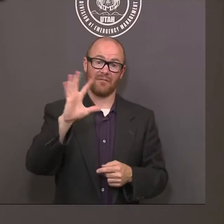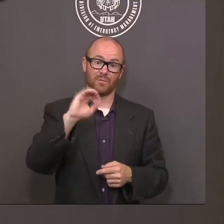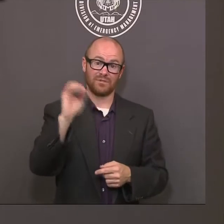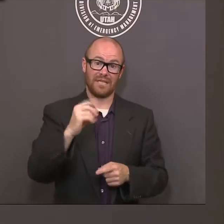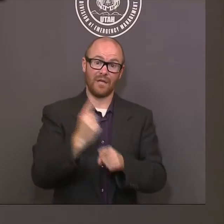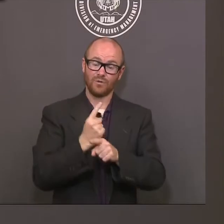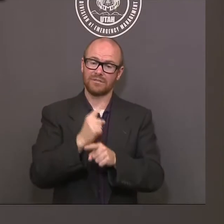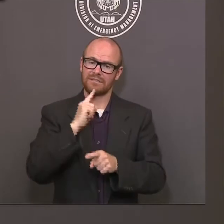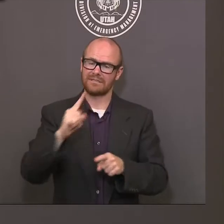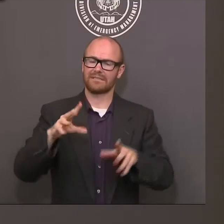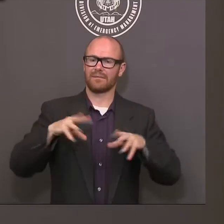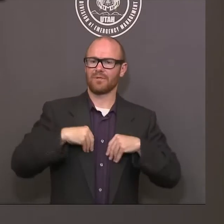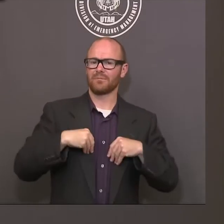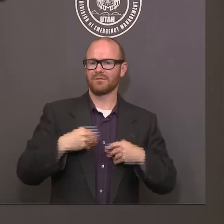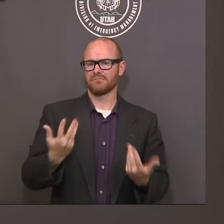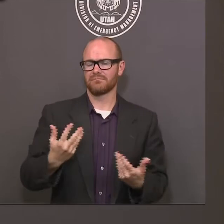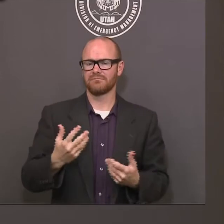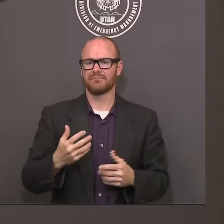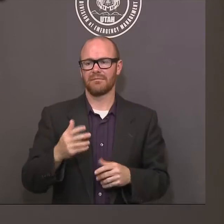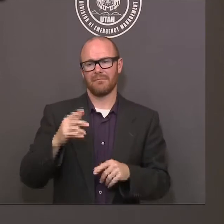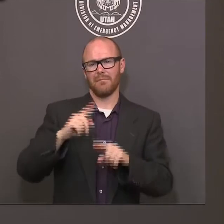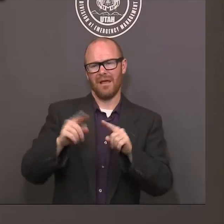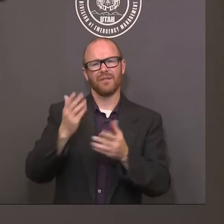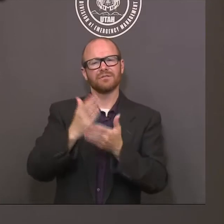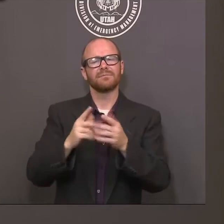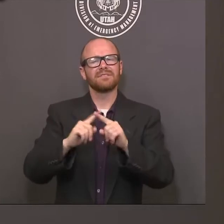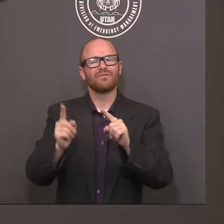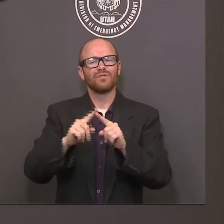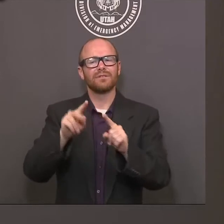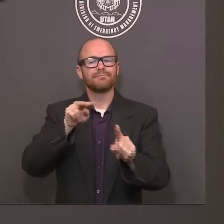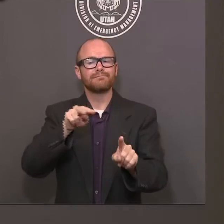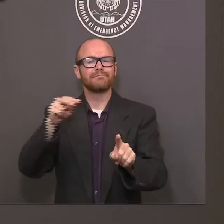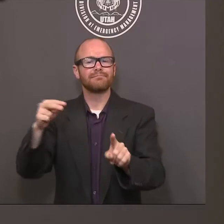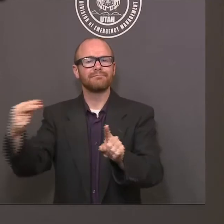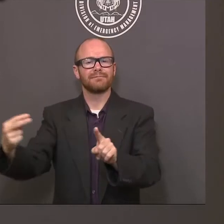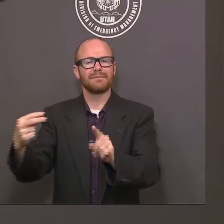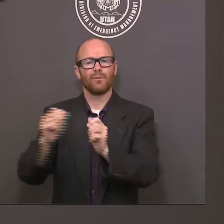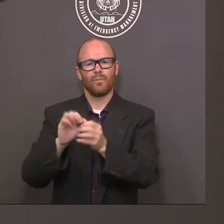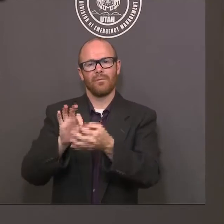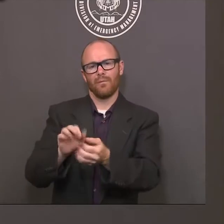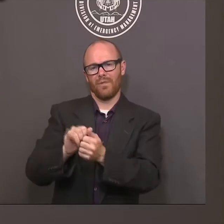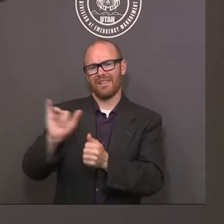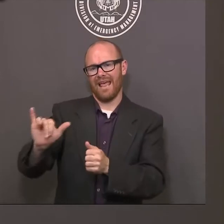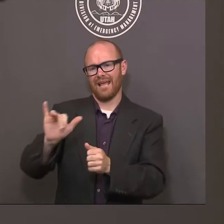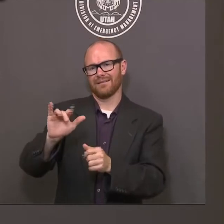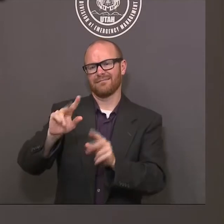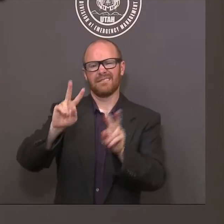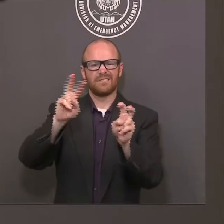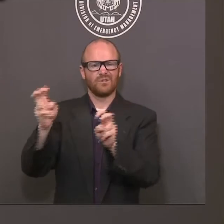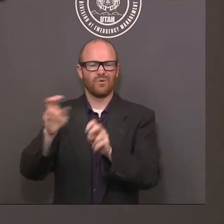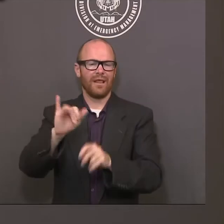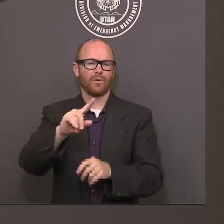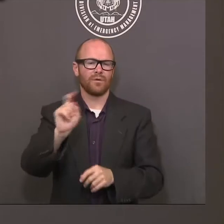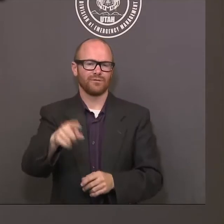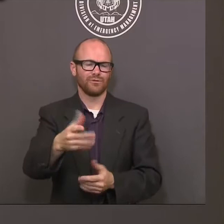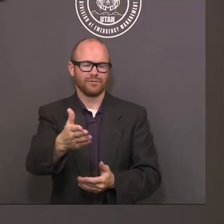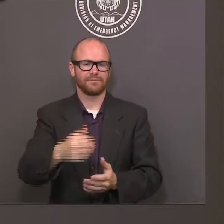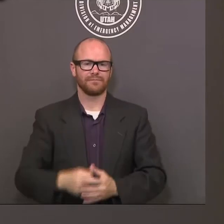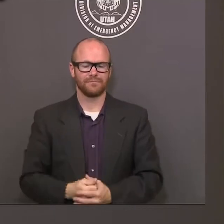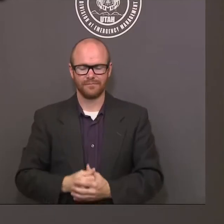that. There's just variables that make it difficult to be 100% accurate. Next question.